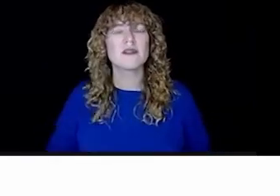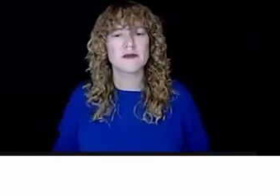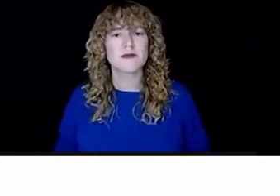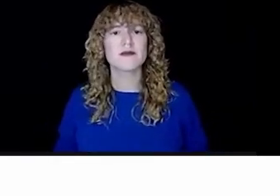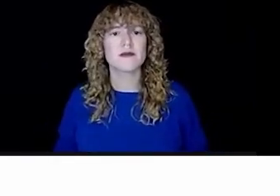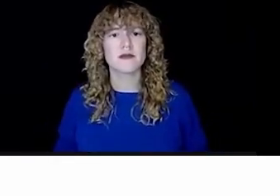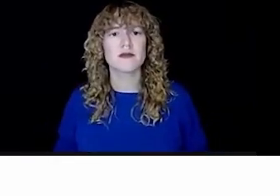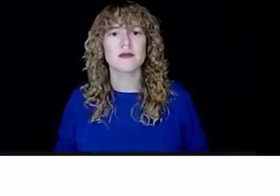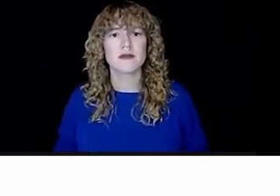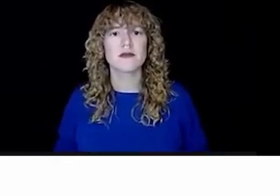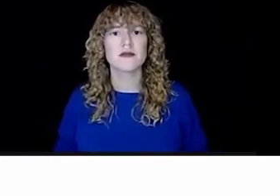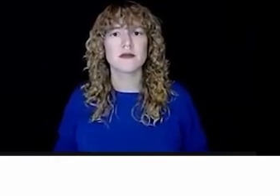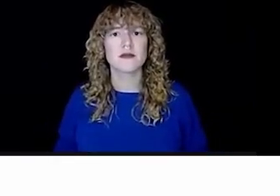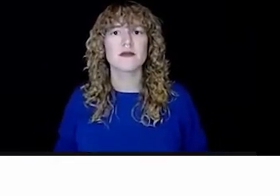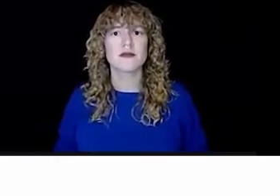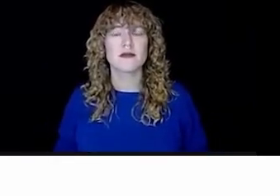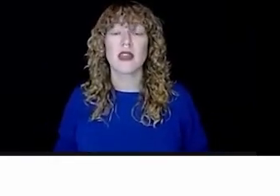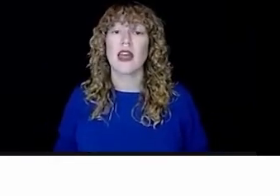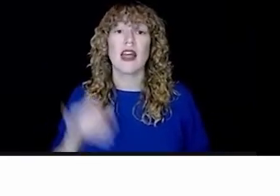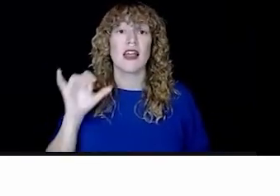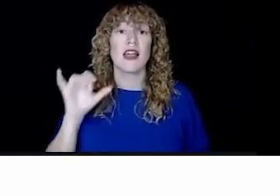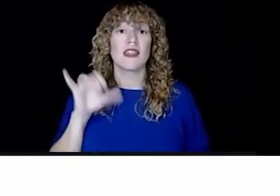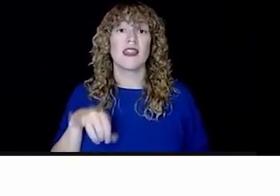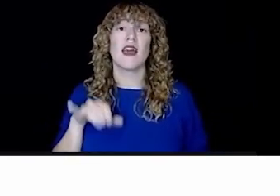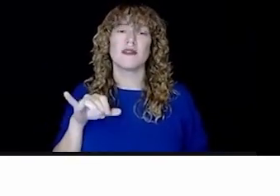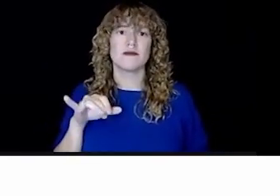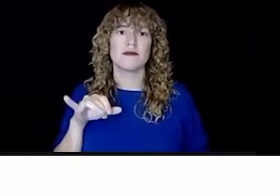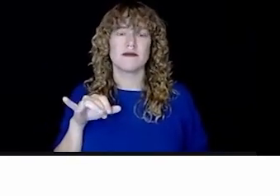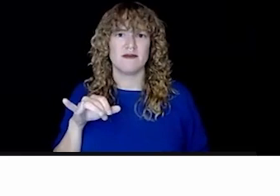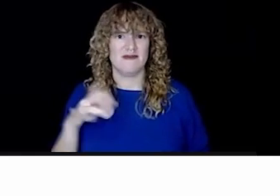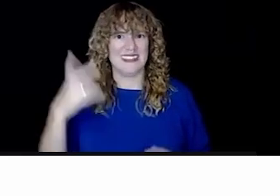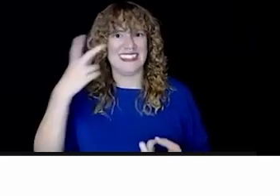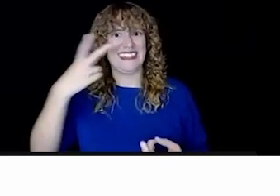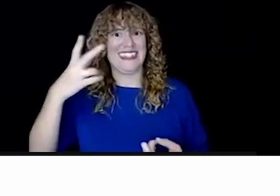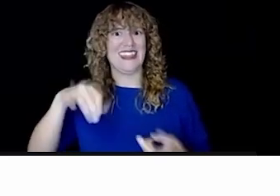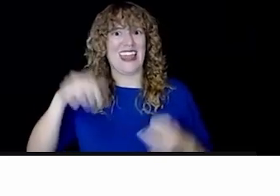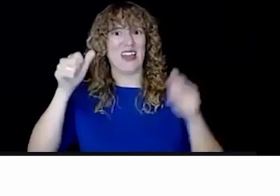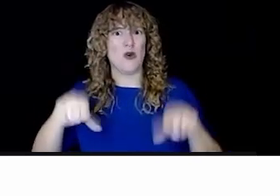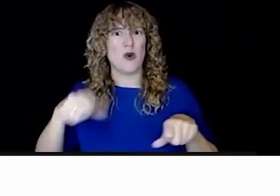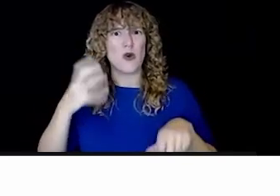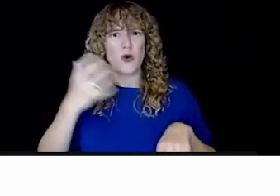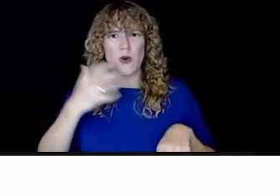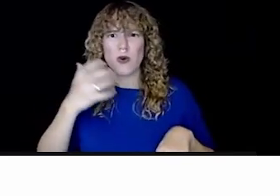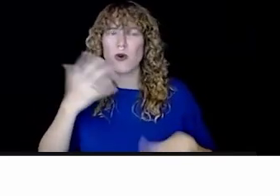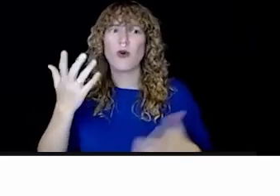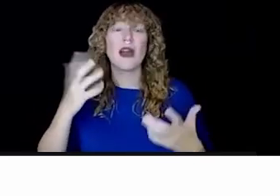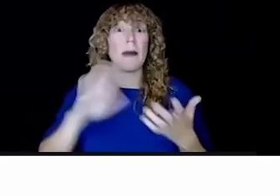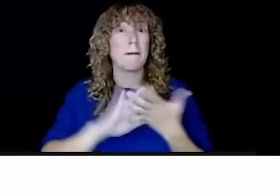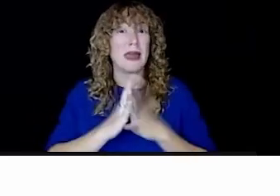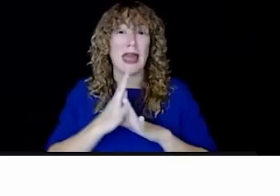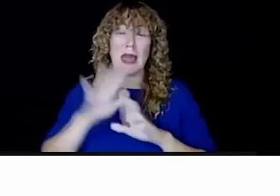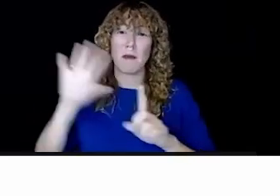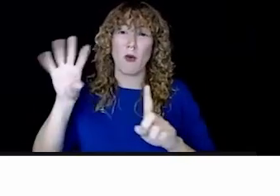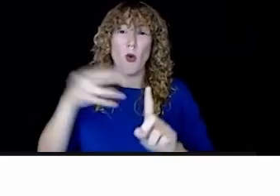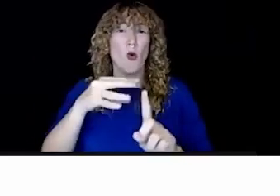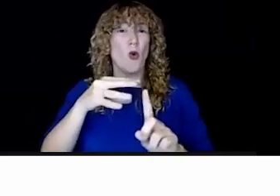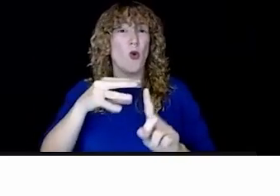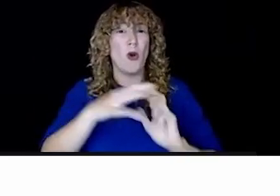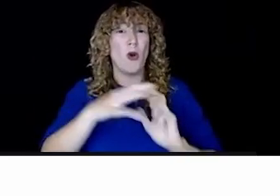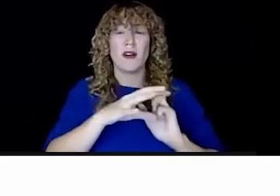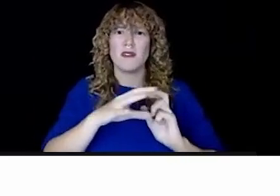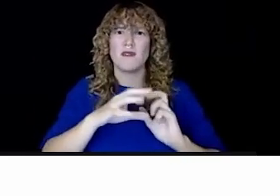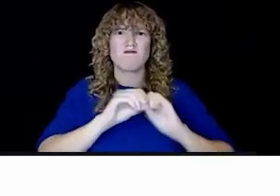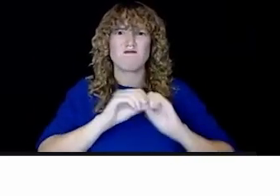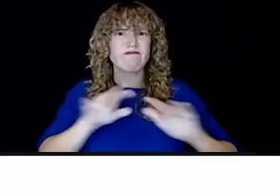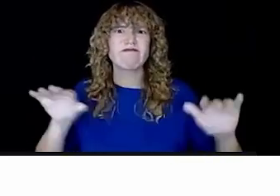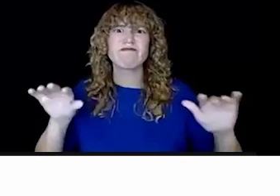And it really set off a lot of attention with the media and with the